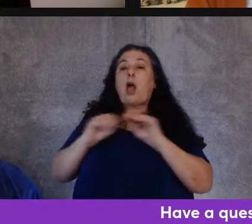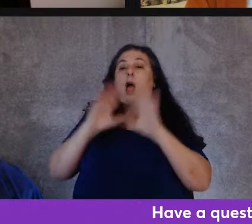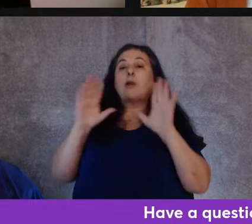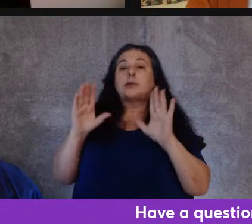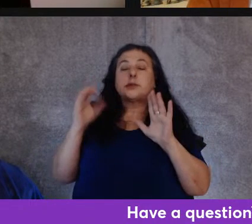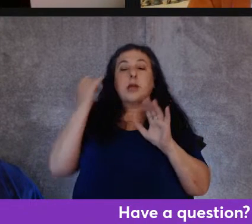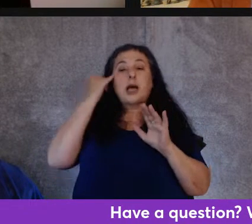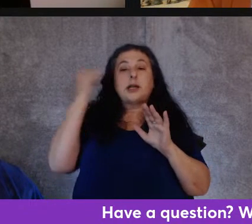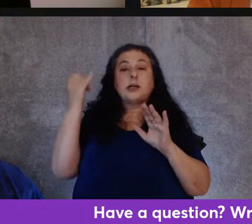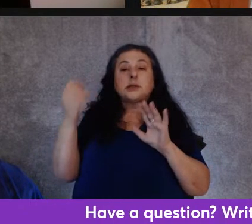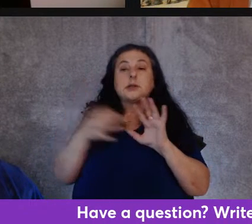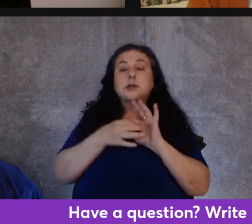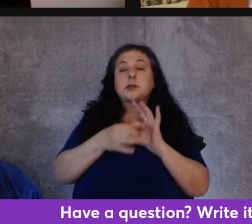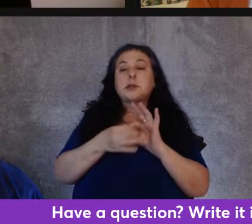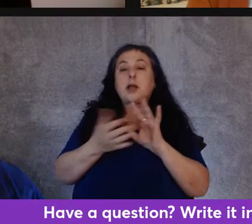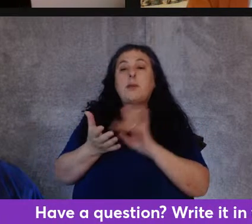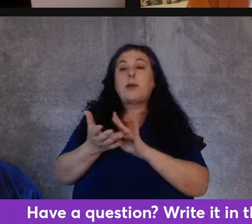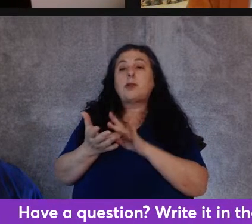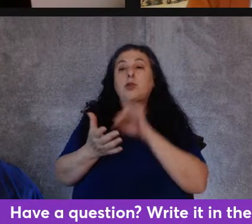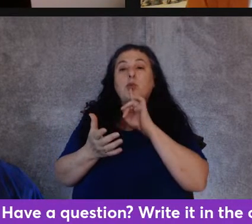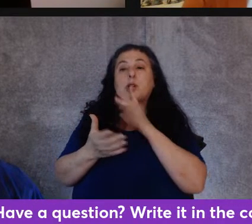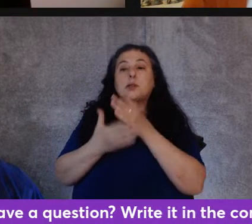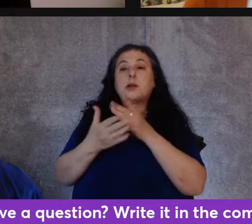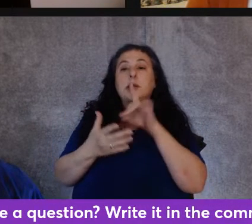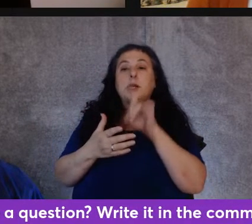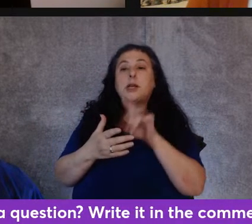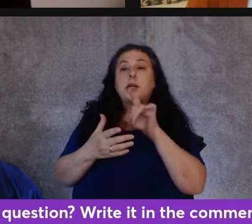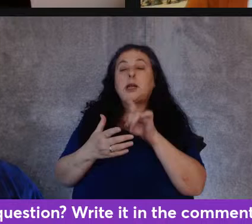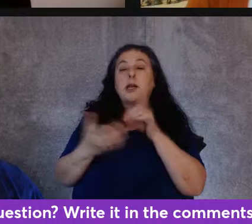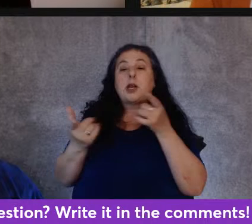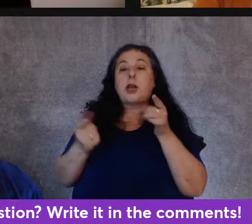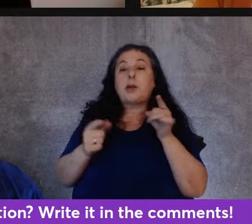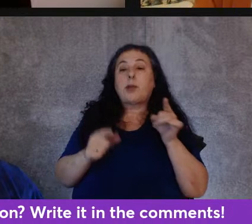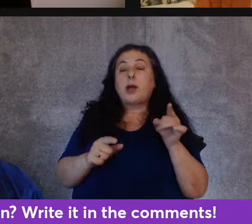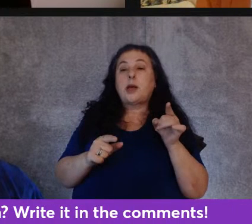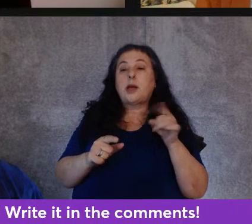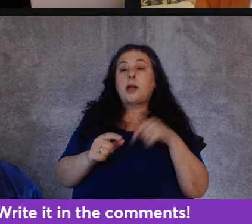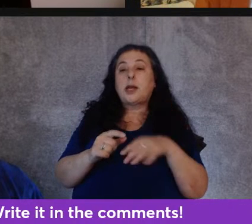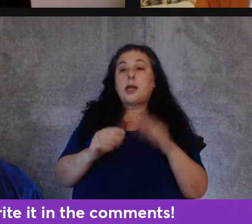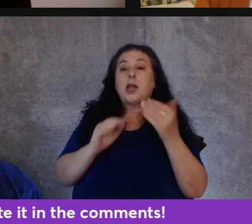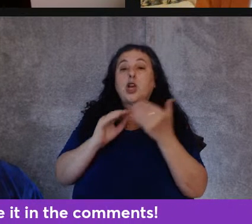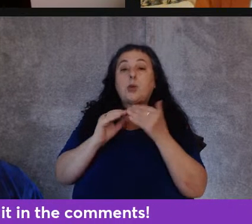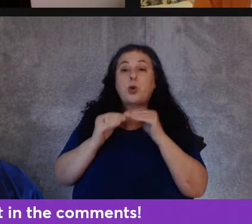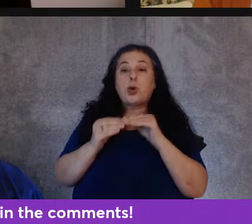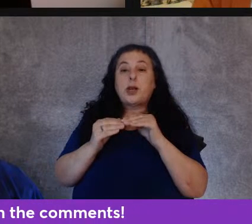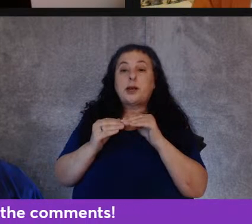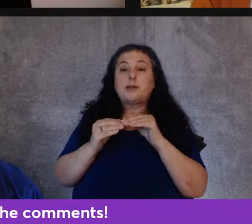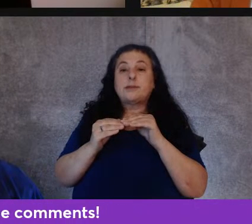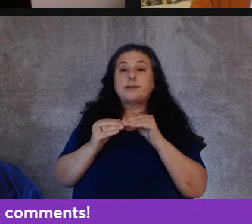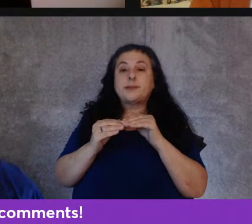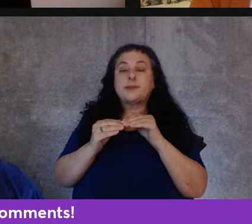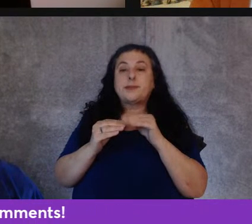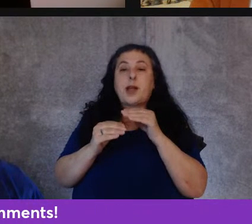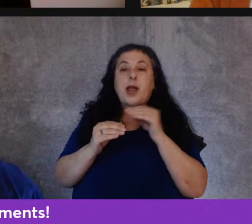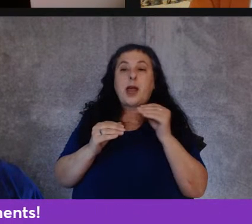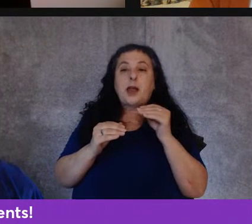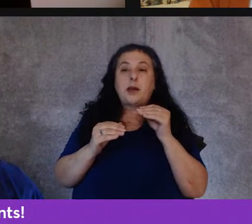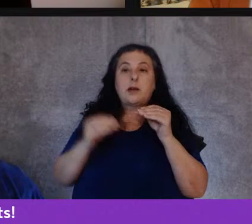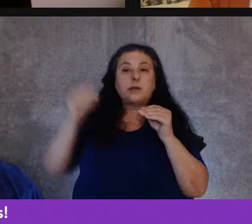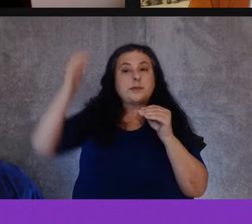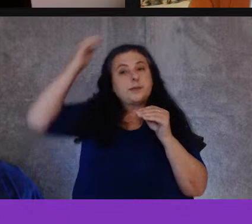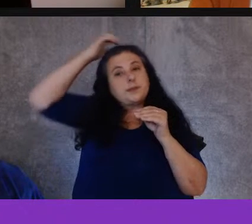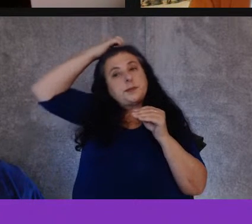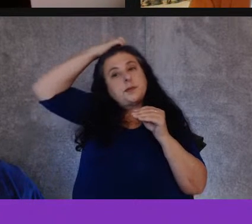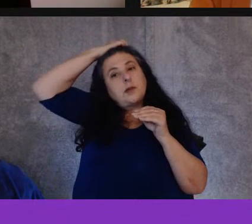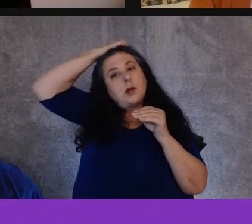about that medicine was really something that needed to take place in a community, right? And